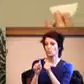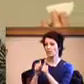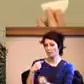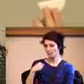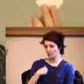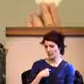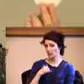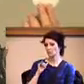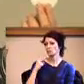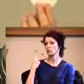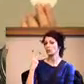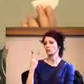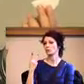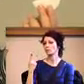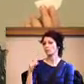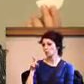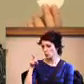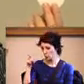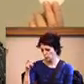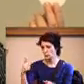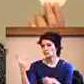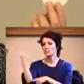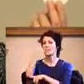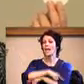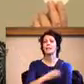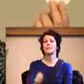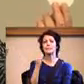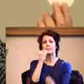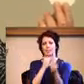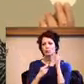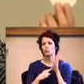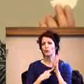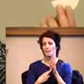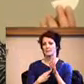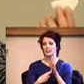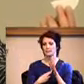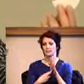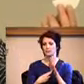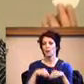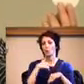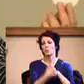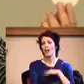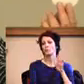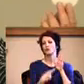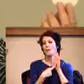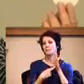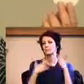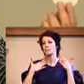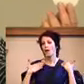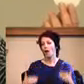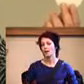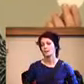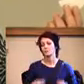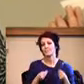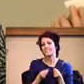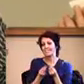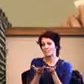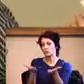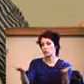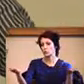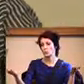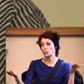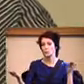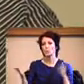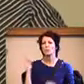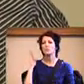Take and Eat of it this is my bread my body given to you so that indeed in the days